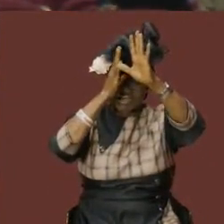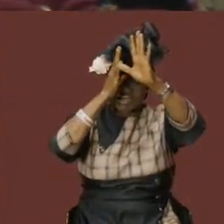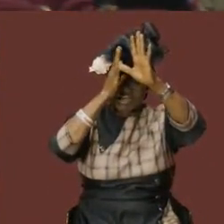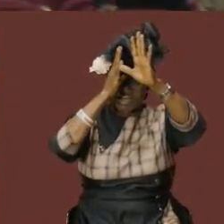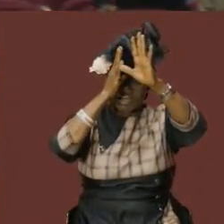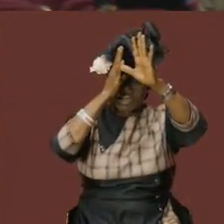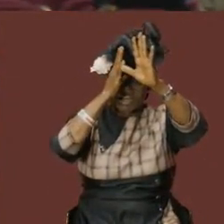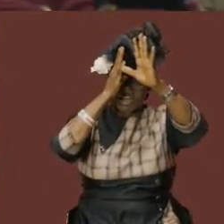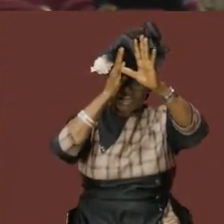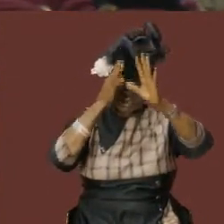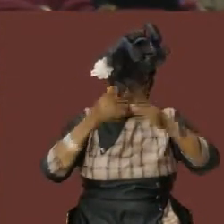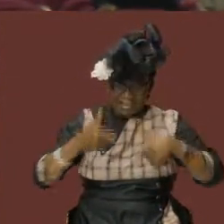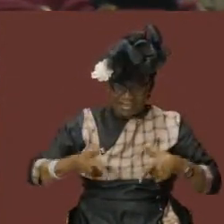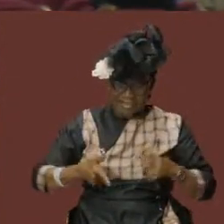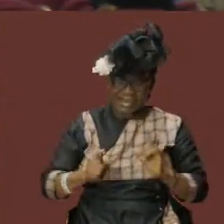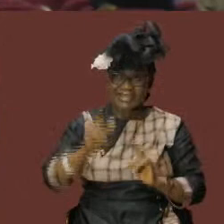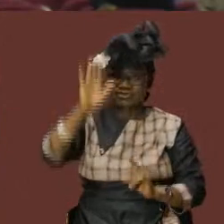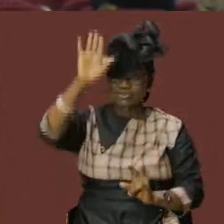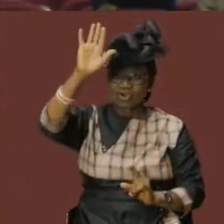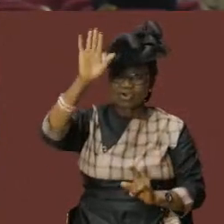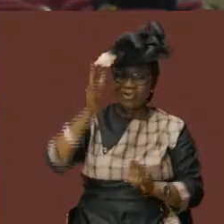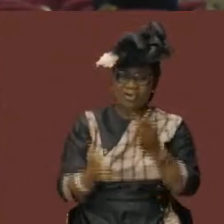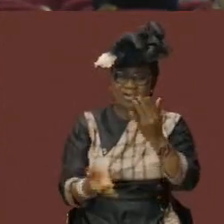Let your fire come down.